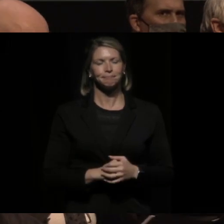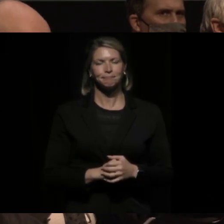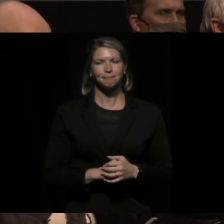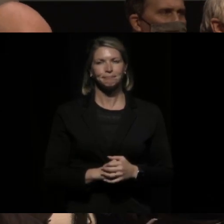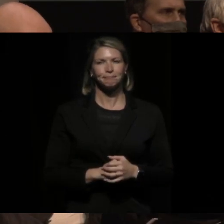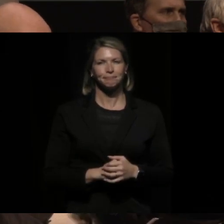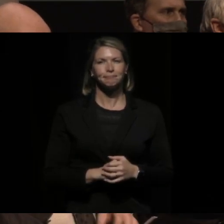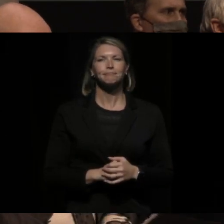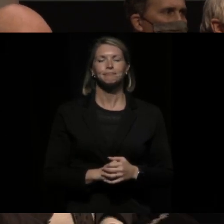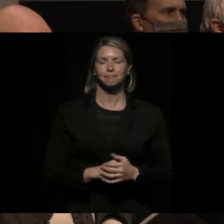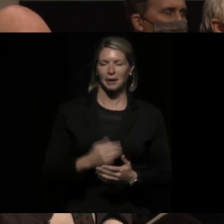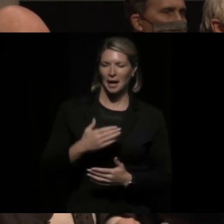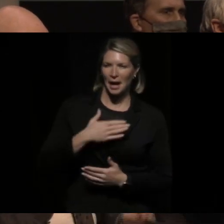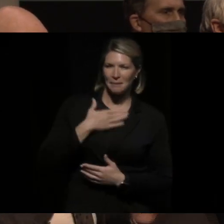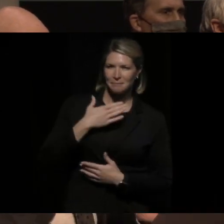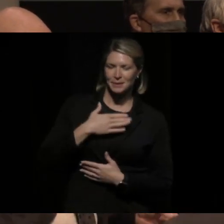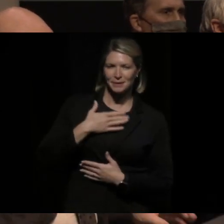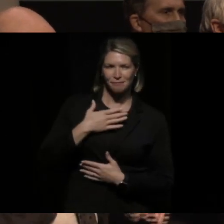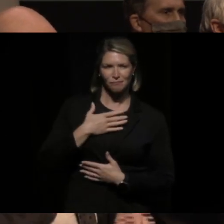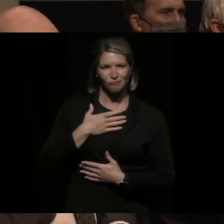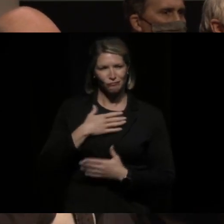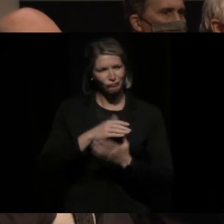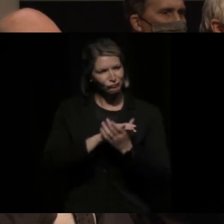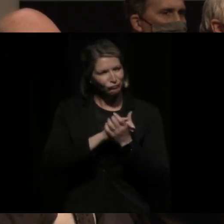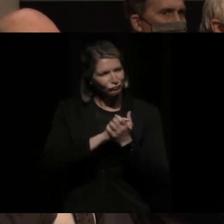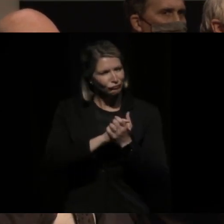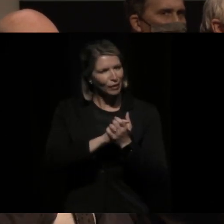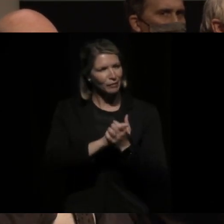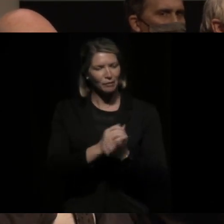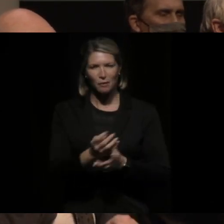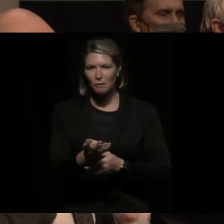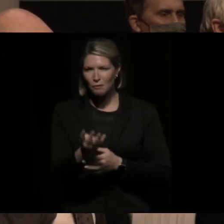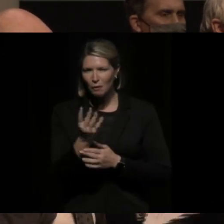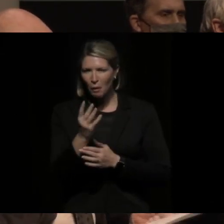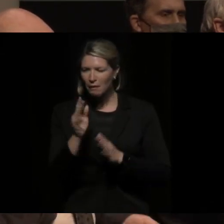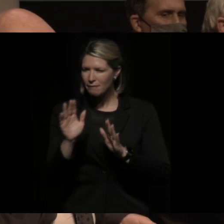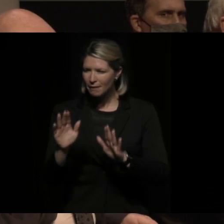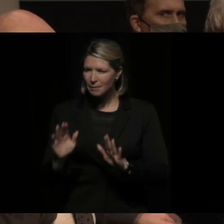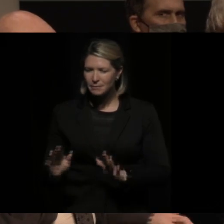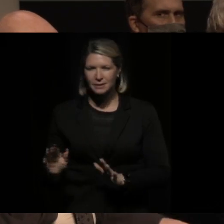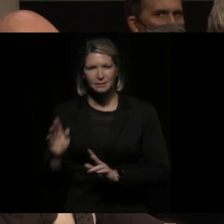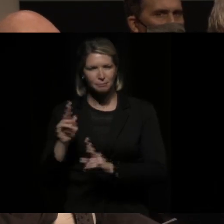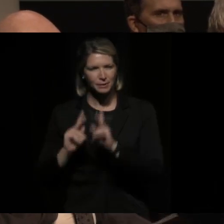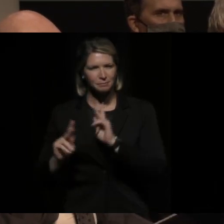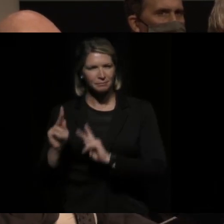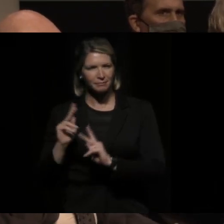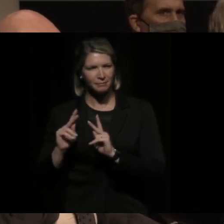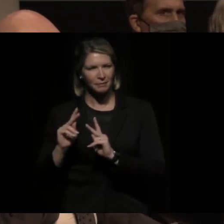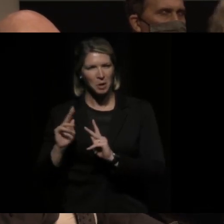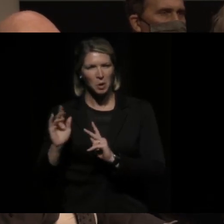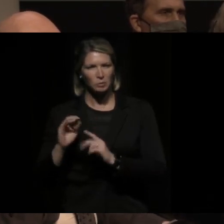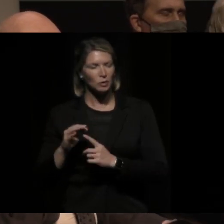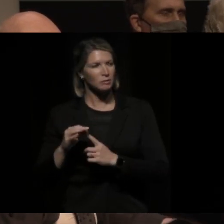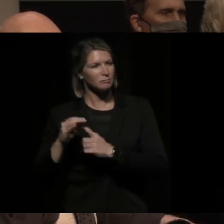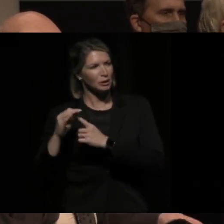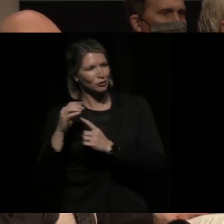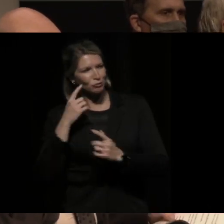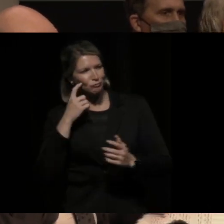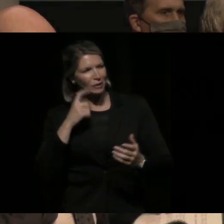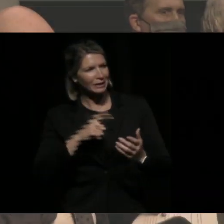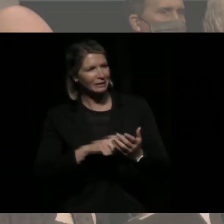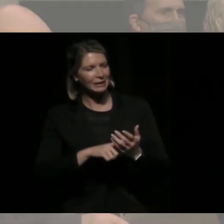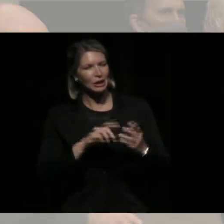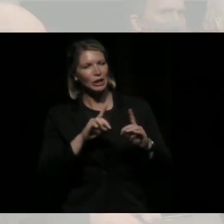to acknowledge the accomplishments of 4 amazing individuals, as well as offer special recognition to the